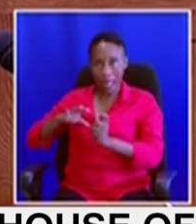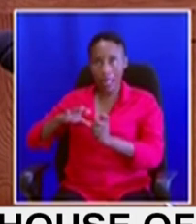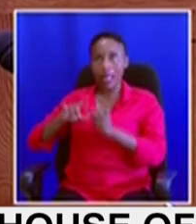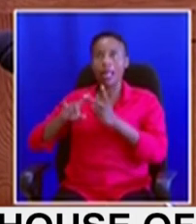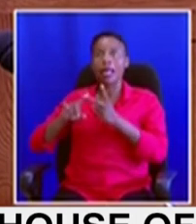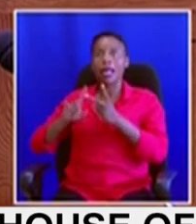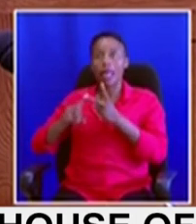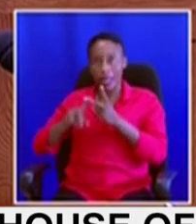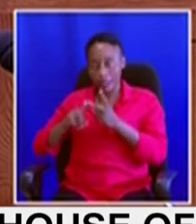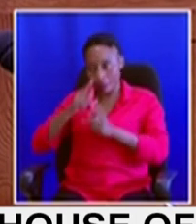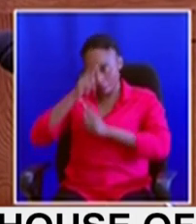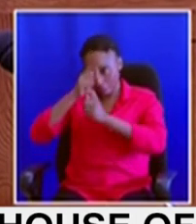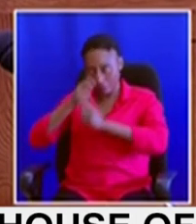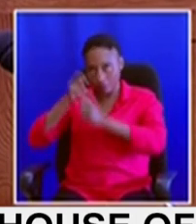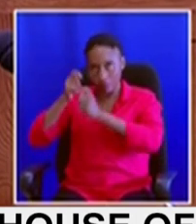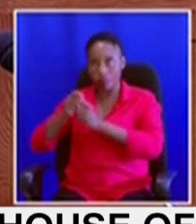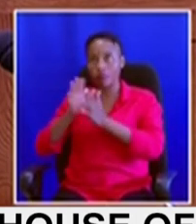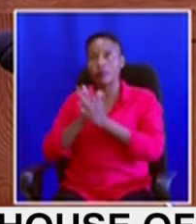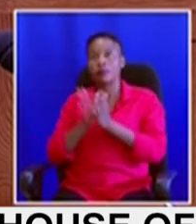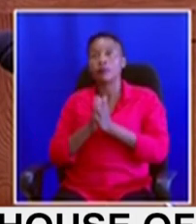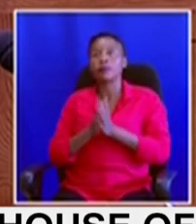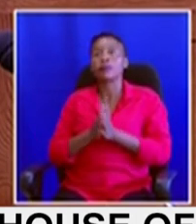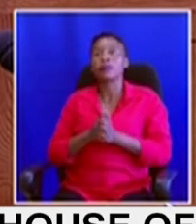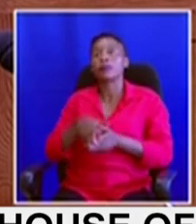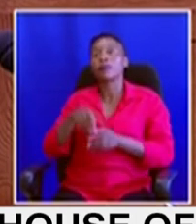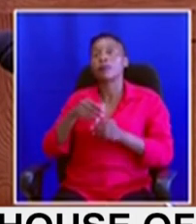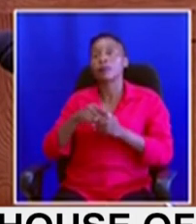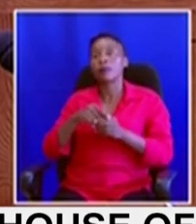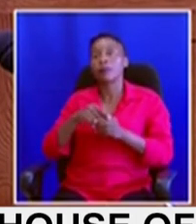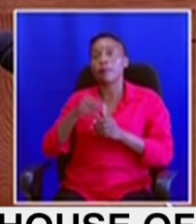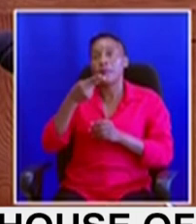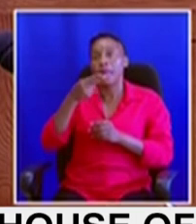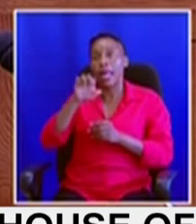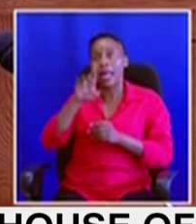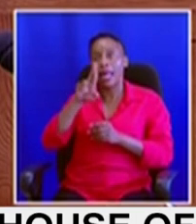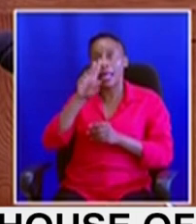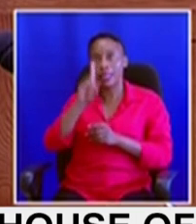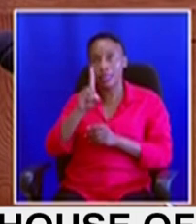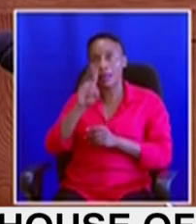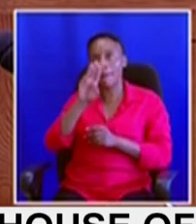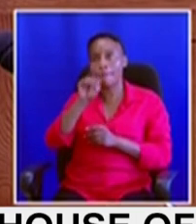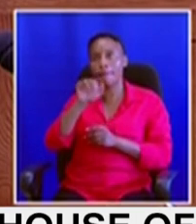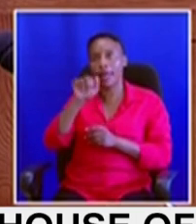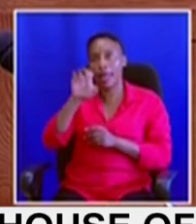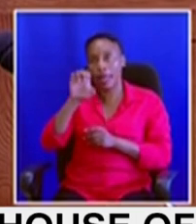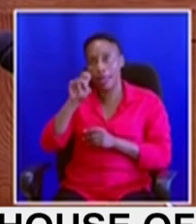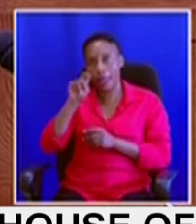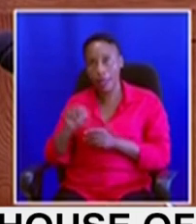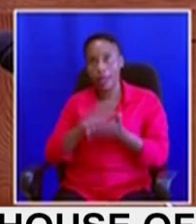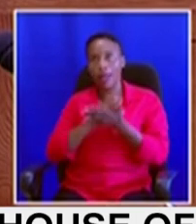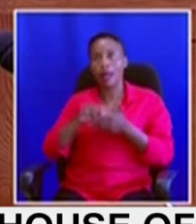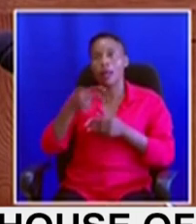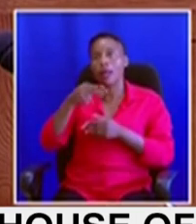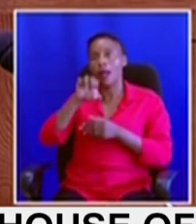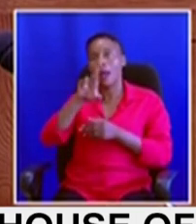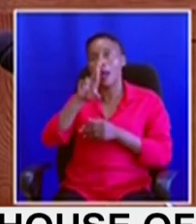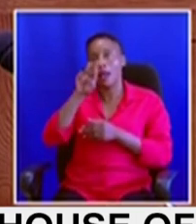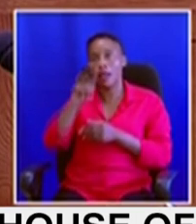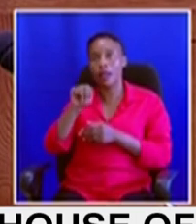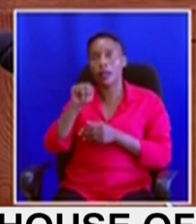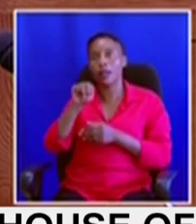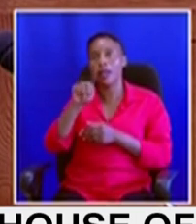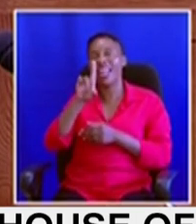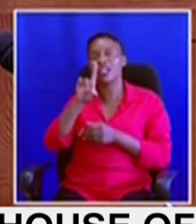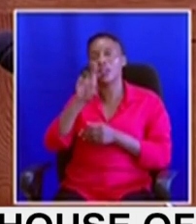recognition of headmen and headwomen are also under the work streams that are